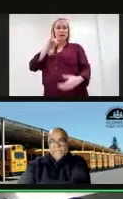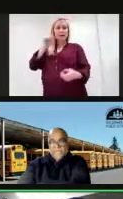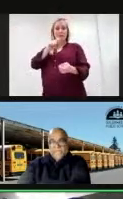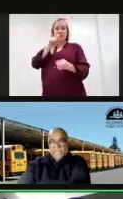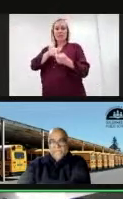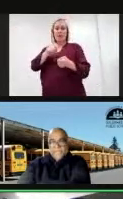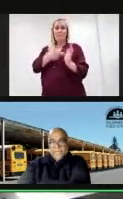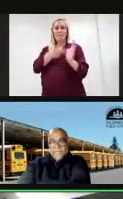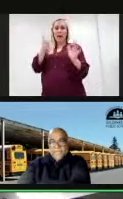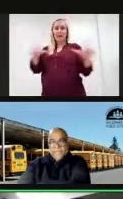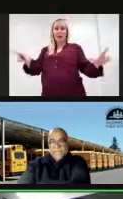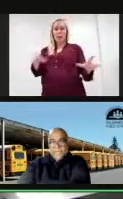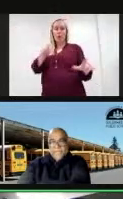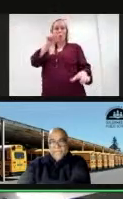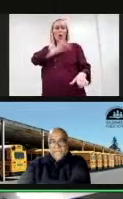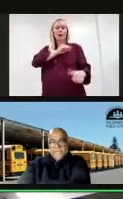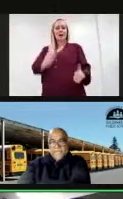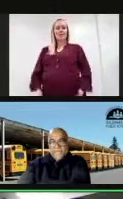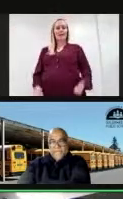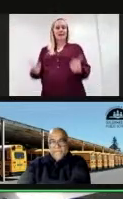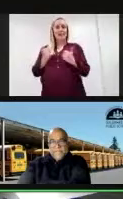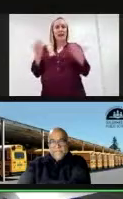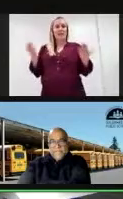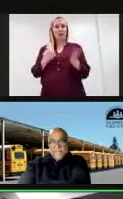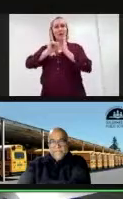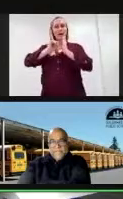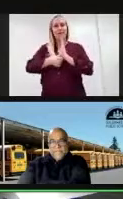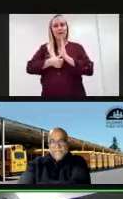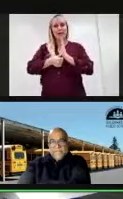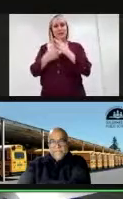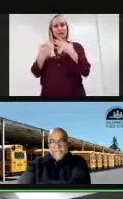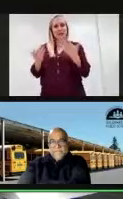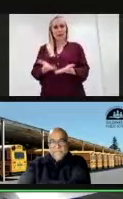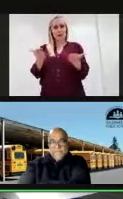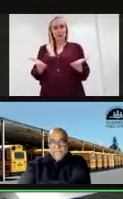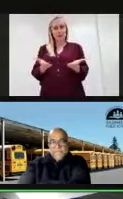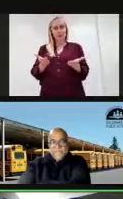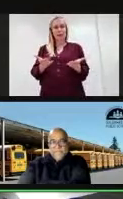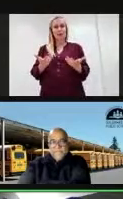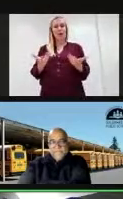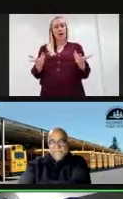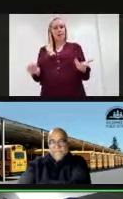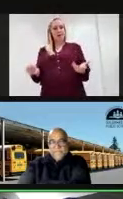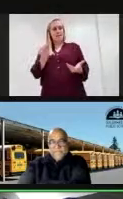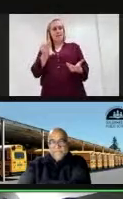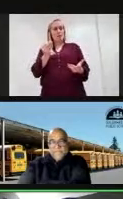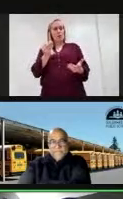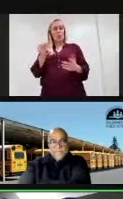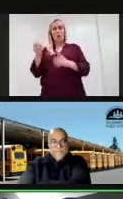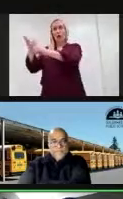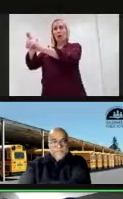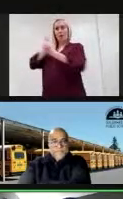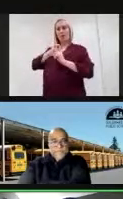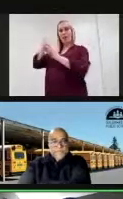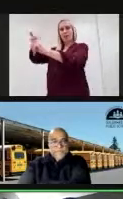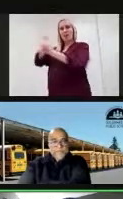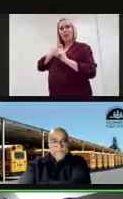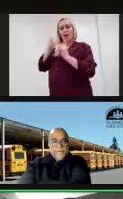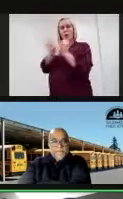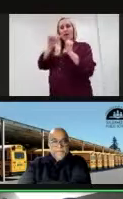is quality of life in Oregon is what we emphasized. And we did pull some people out of that just with